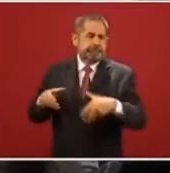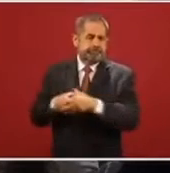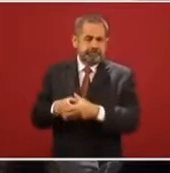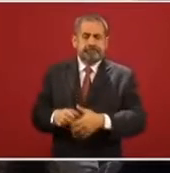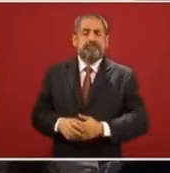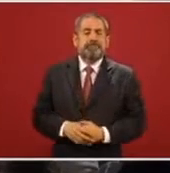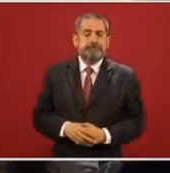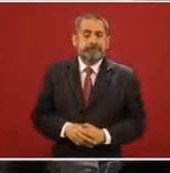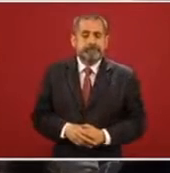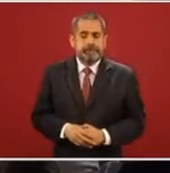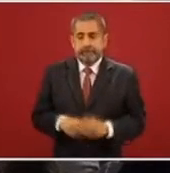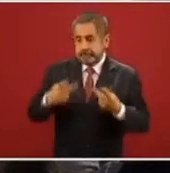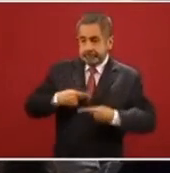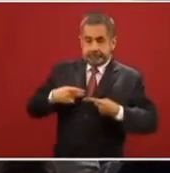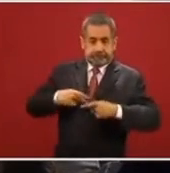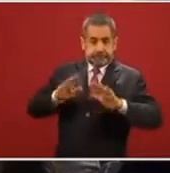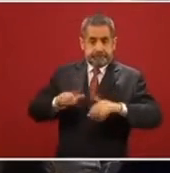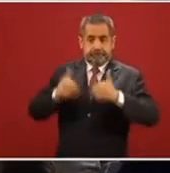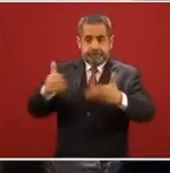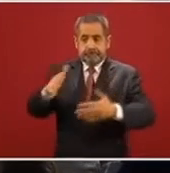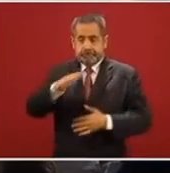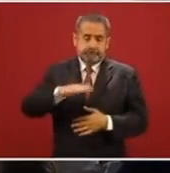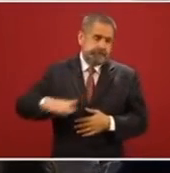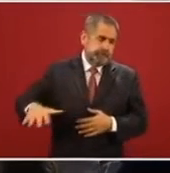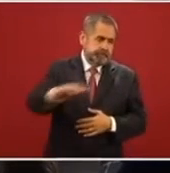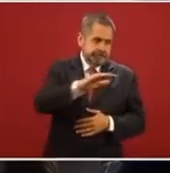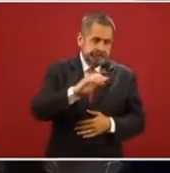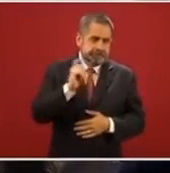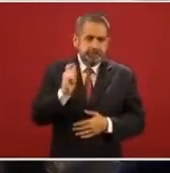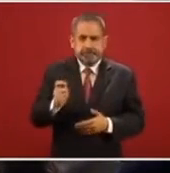Y en la sociedad hemos tenido innumerables